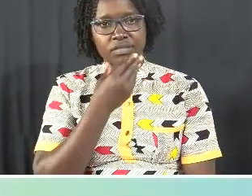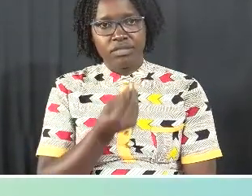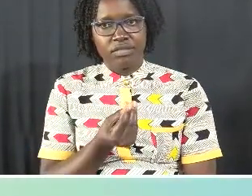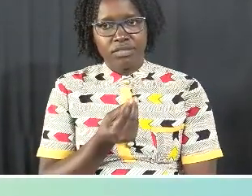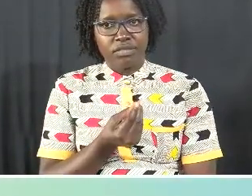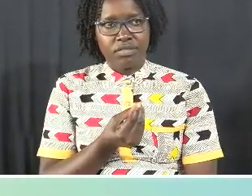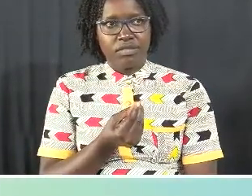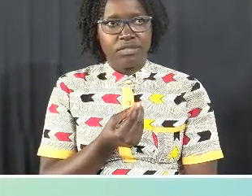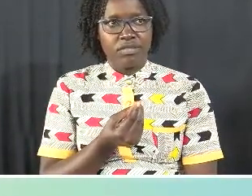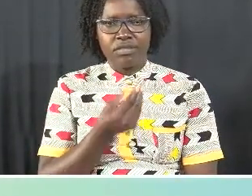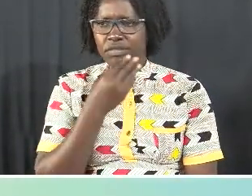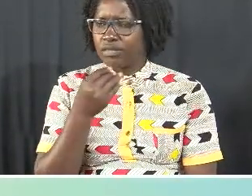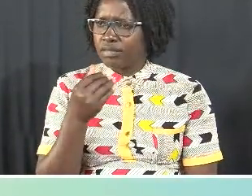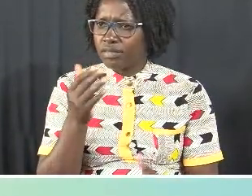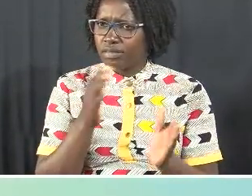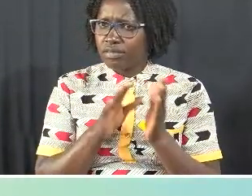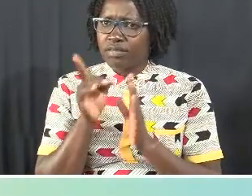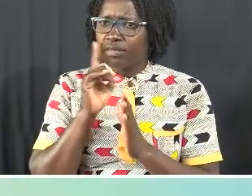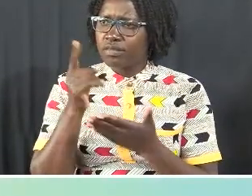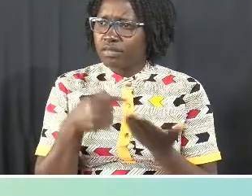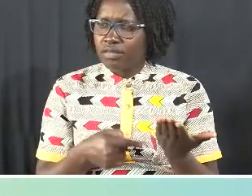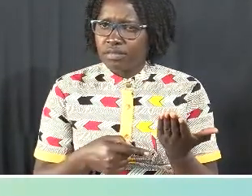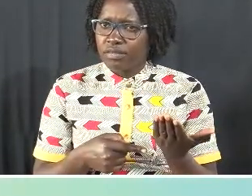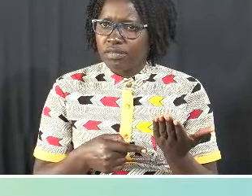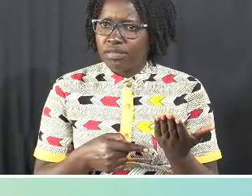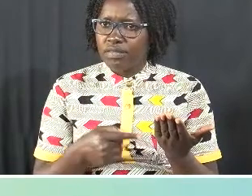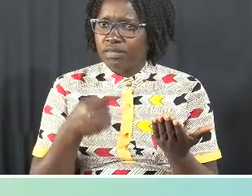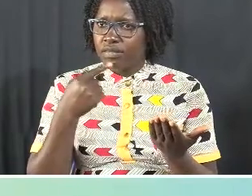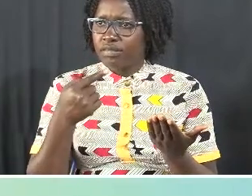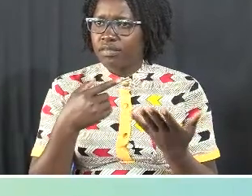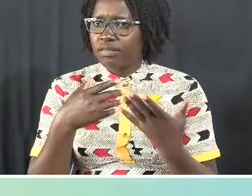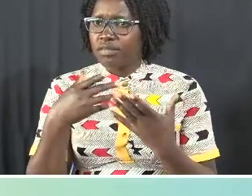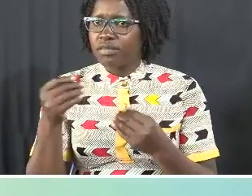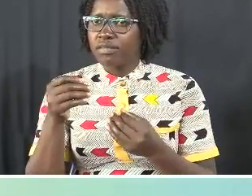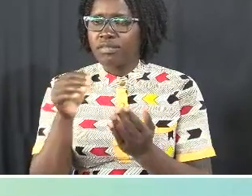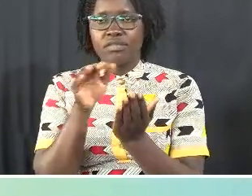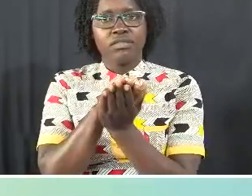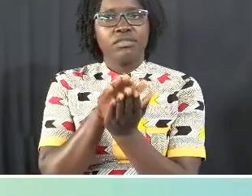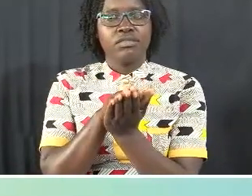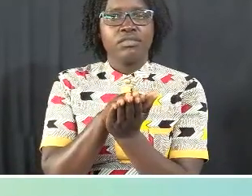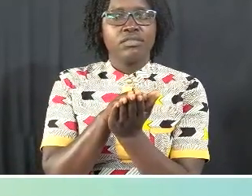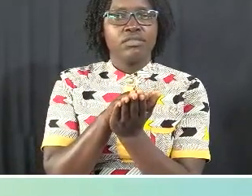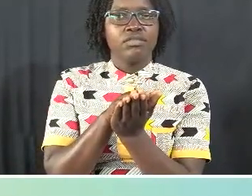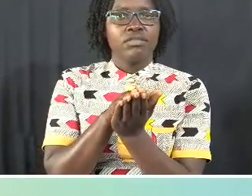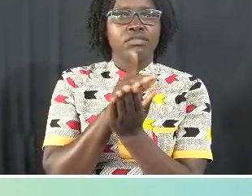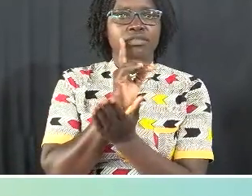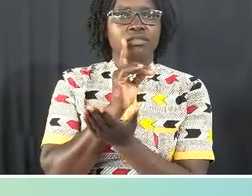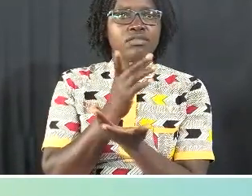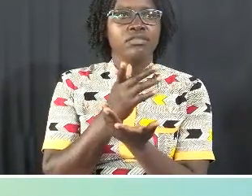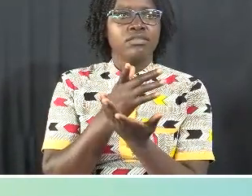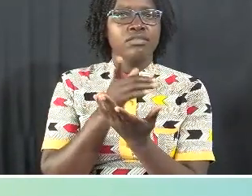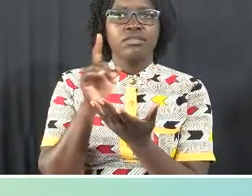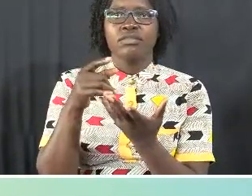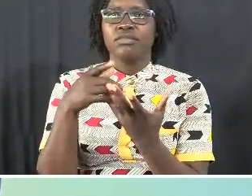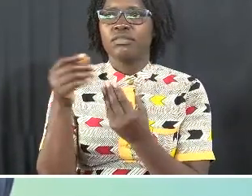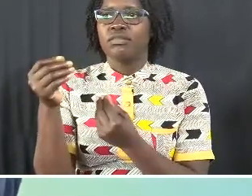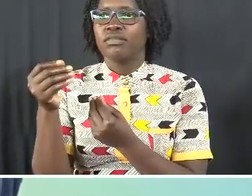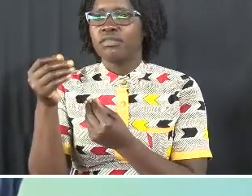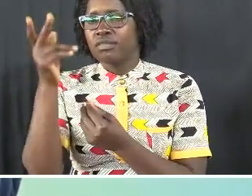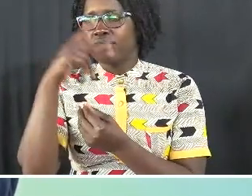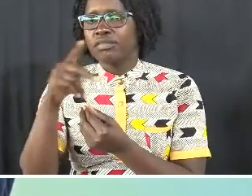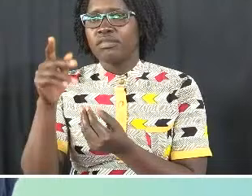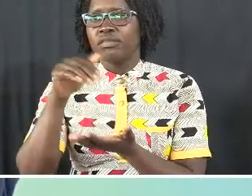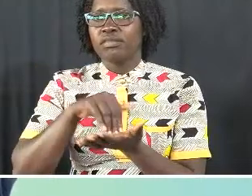and said, "Daddy, what's your plans for tomorrow?" The father said, "I want to go to the bank tomorrow." "Must you go physically to the bank